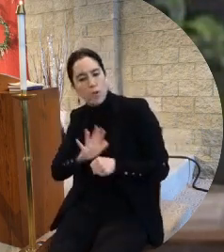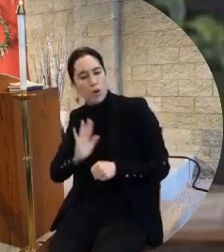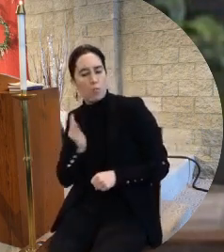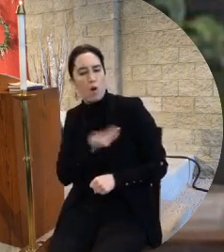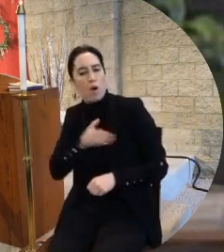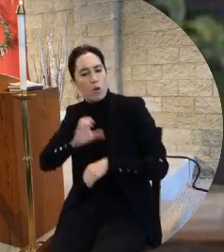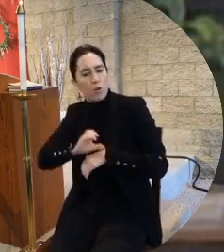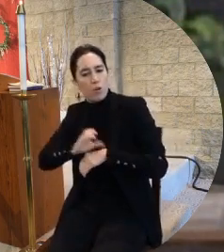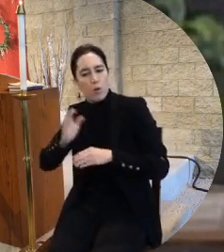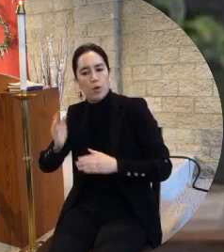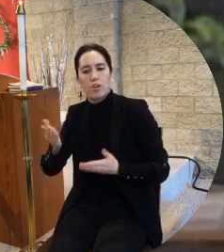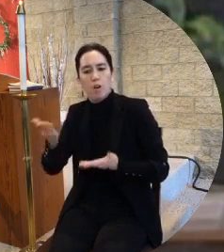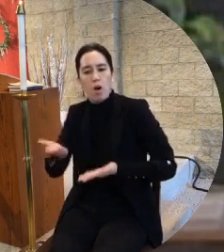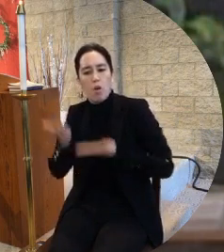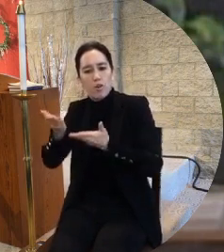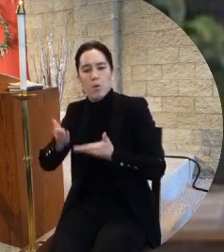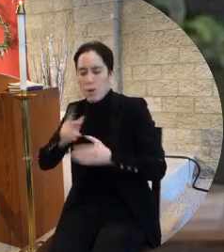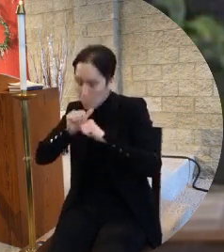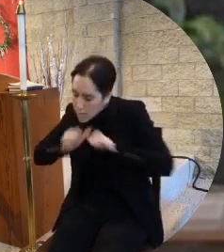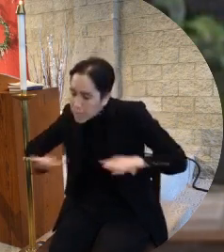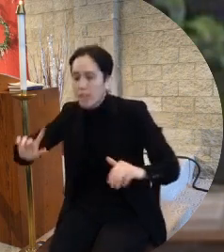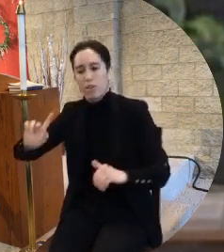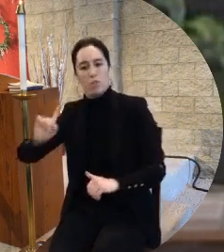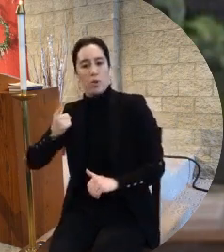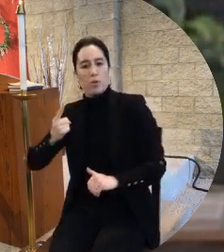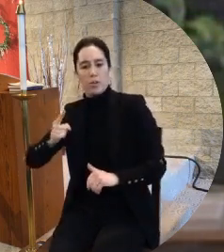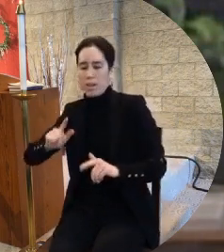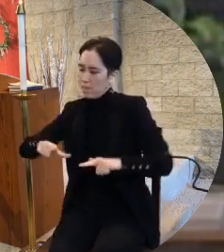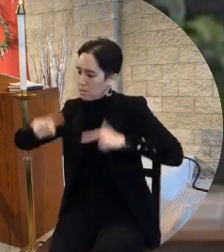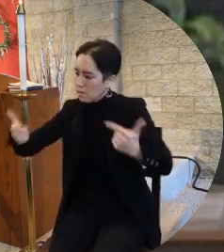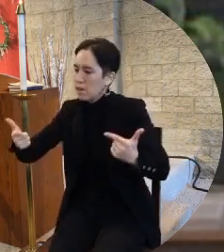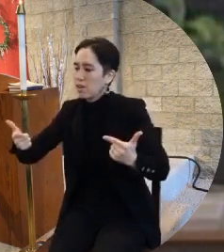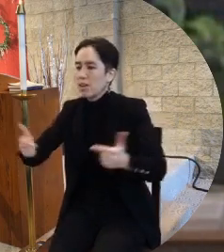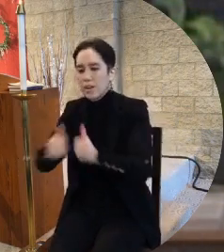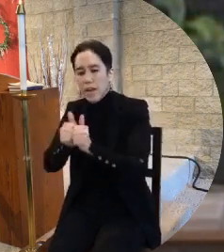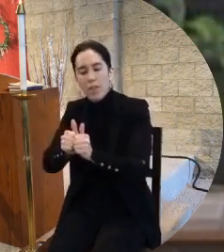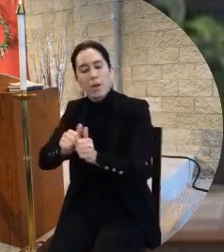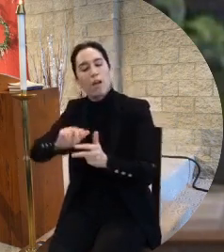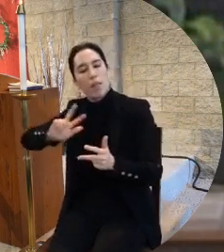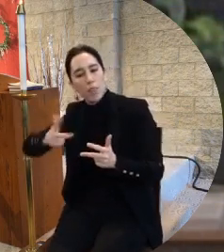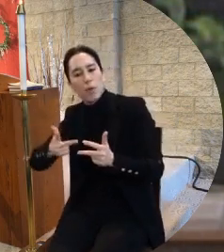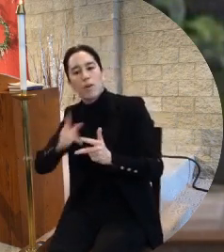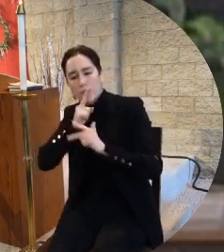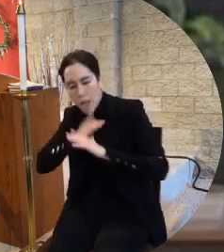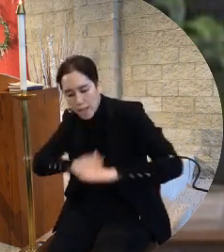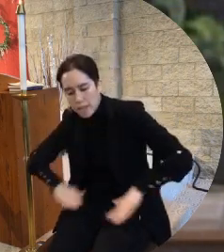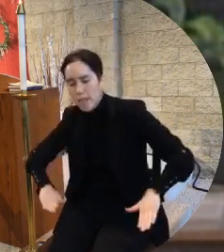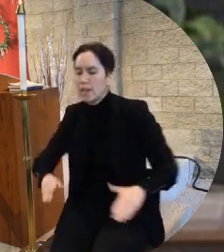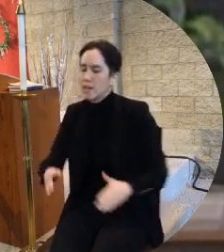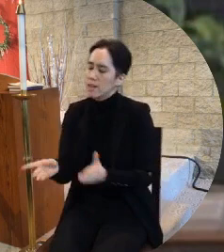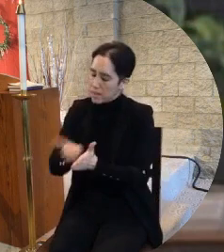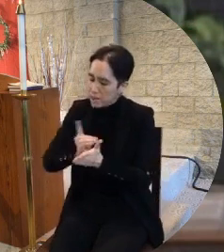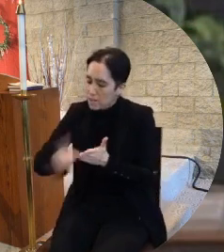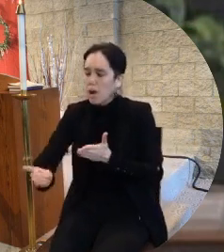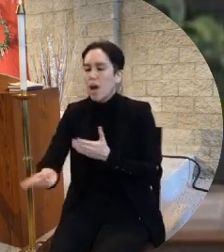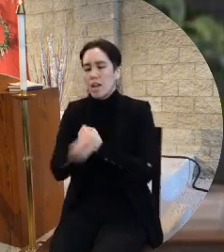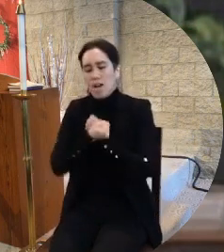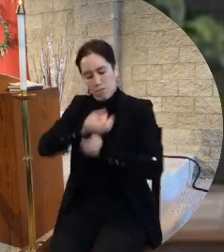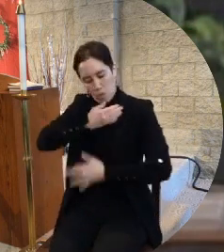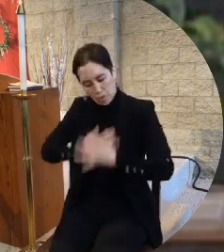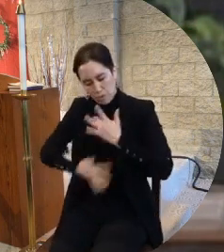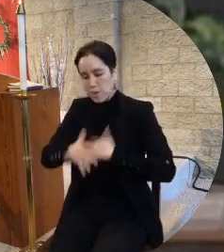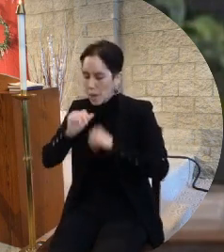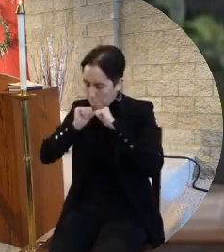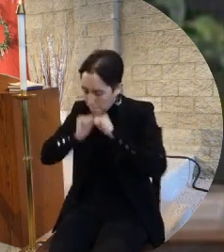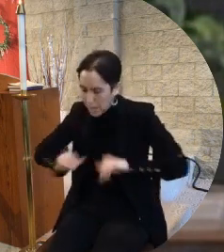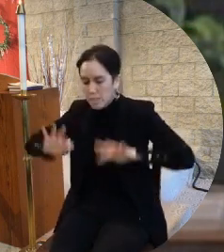it with me and then silently. Divine love flowing through me blesses and multiplies all that I give, all